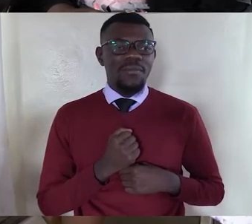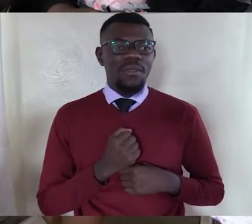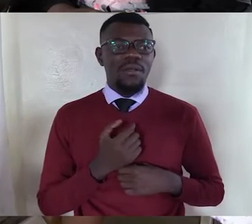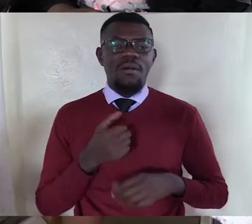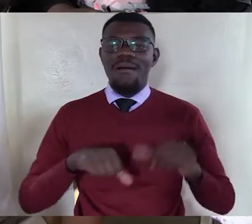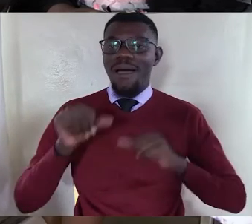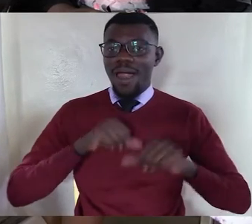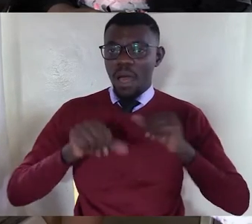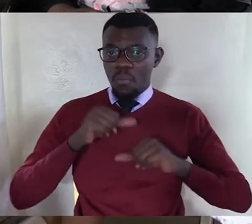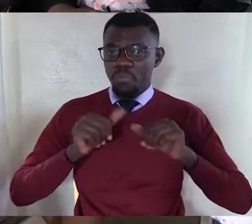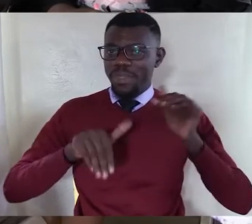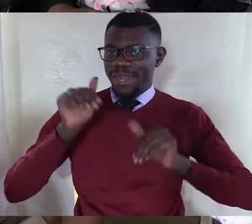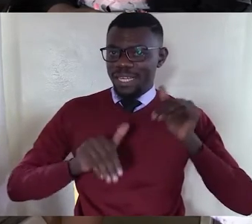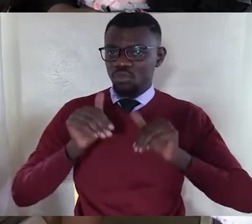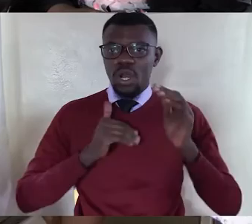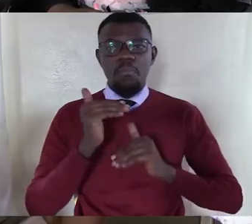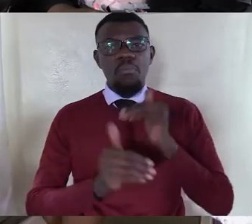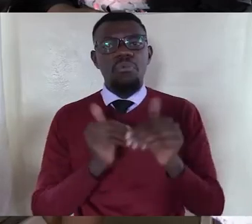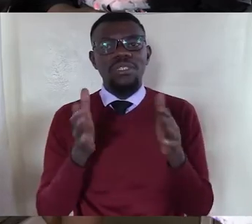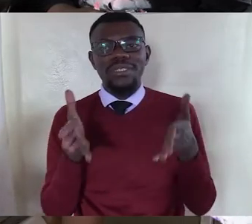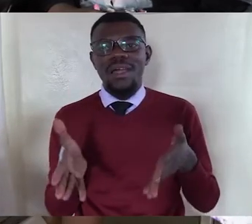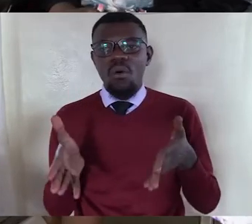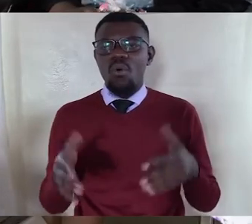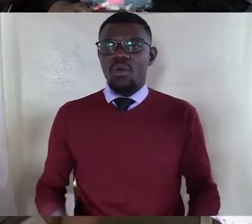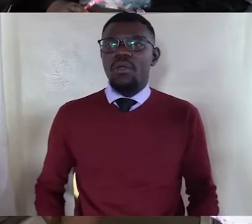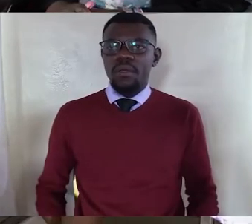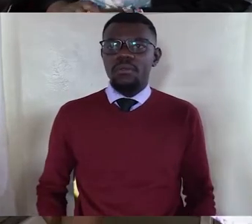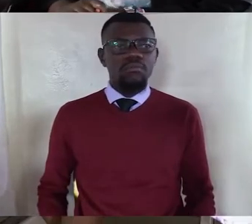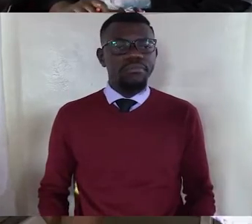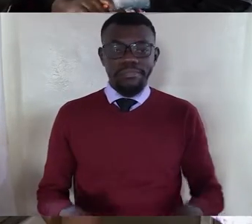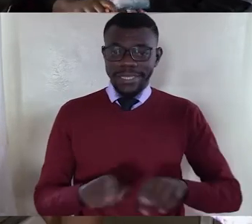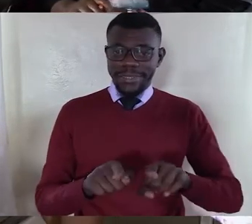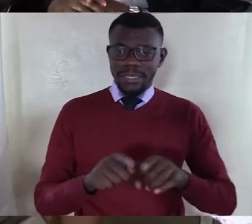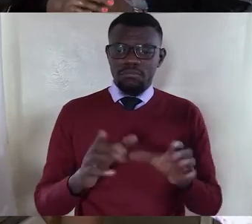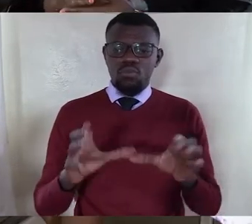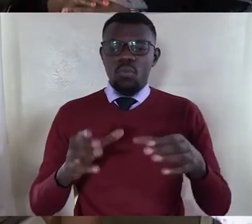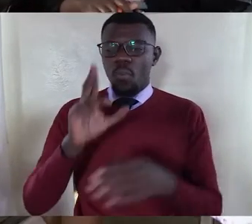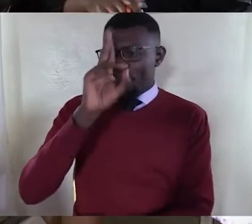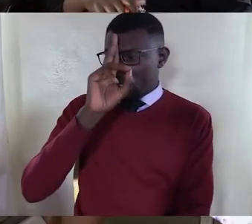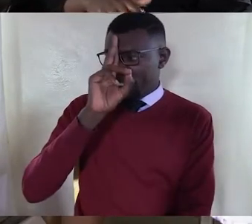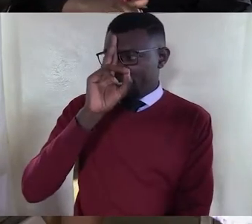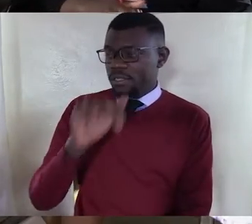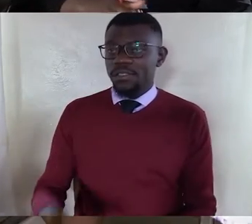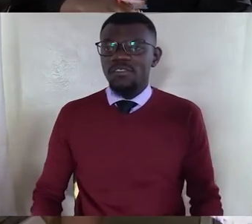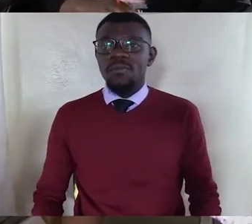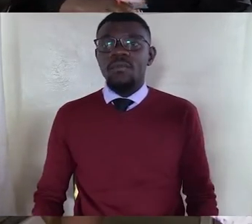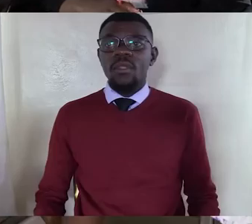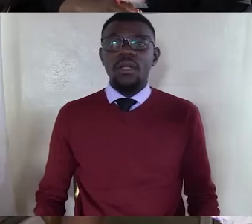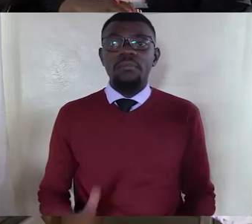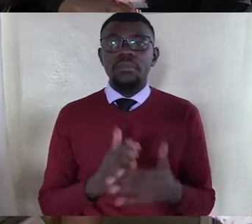alleged police. So they were people in uniform. And we know that in some instances, we saw in the